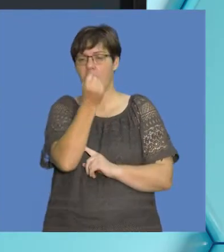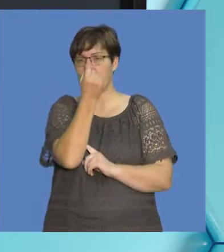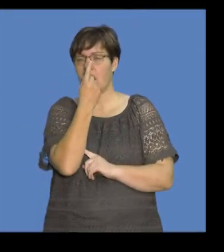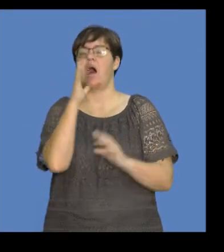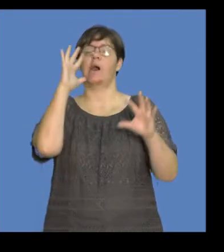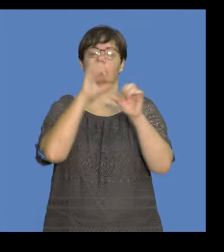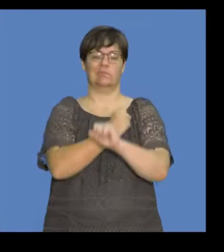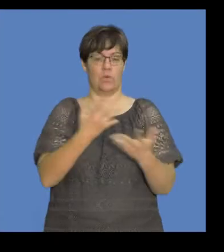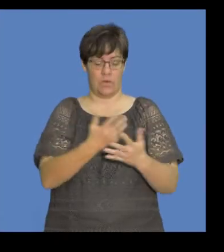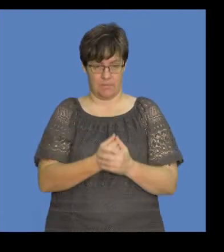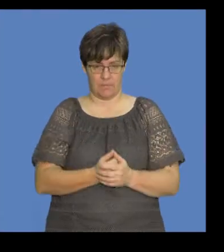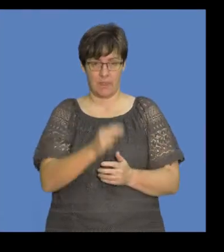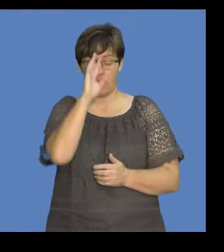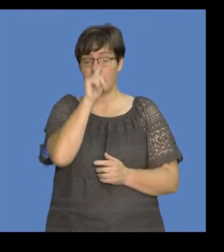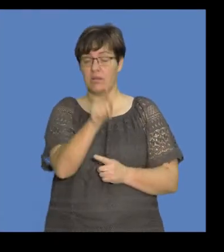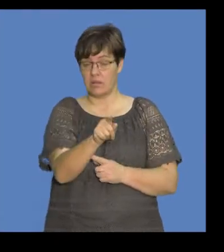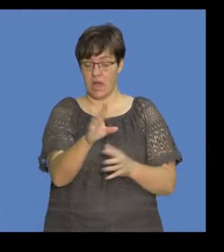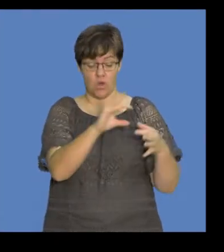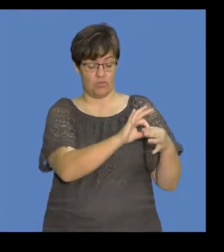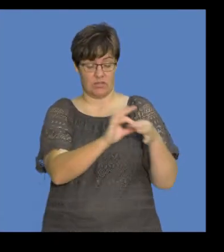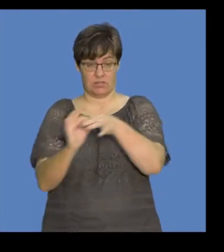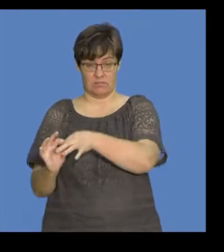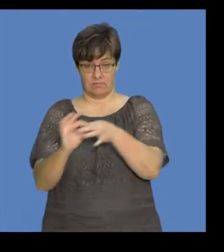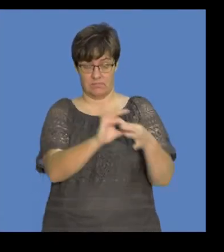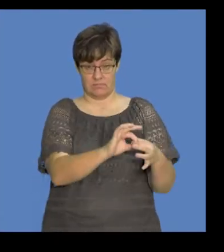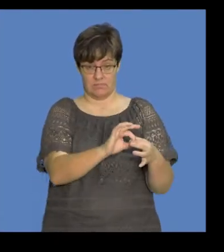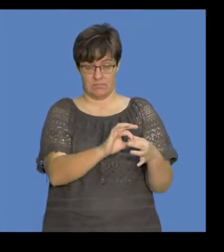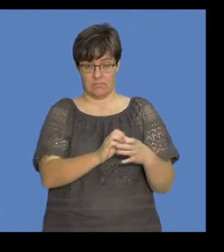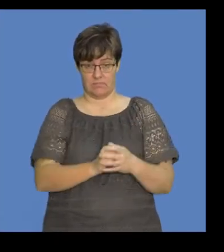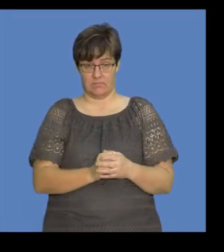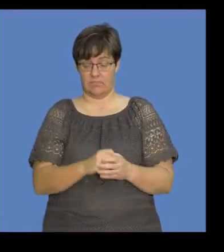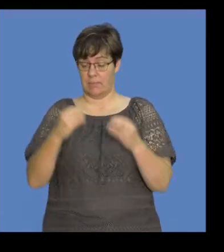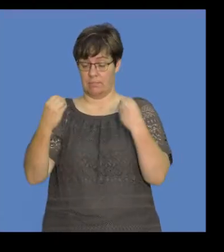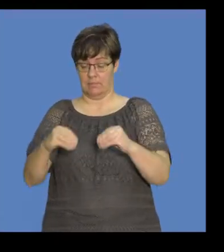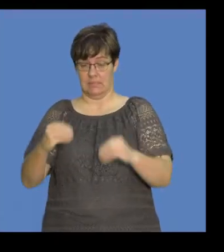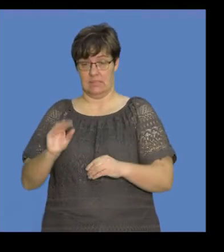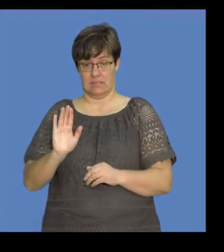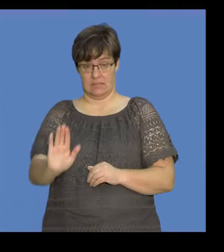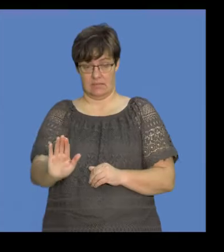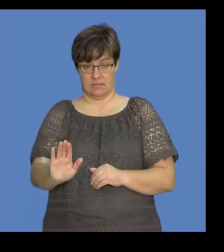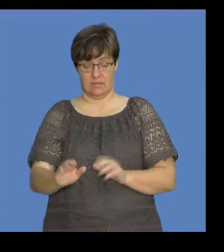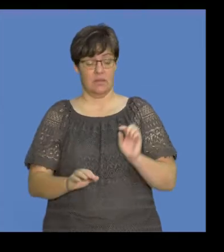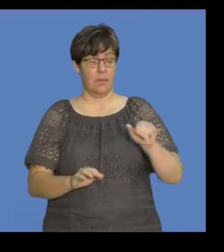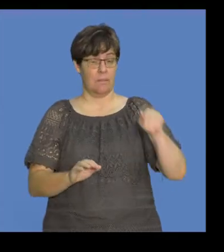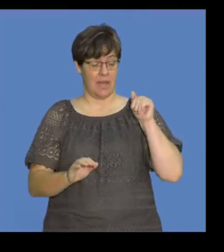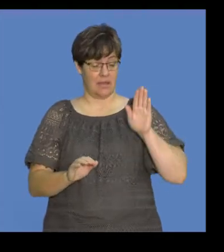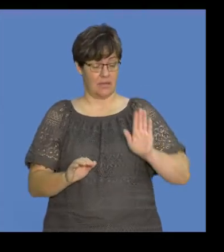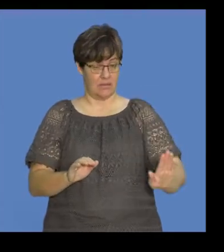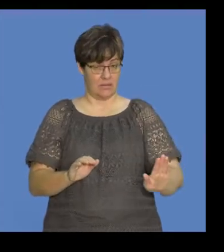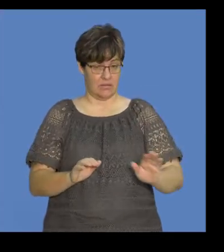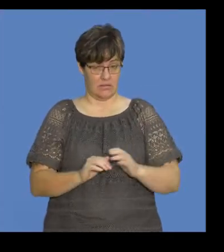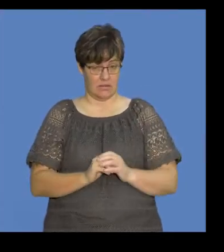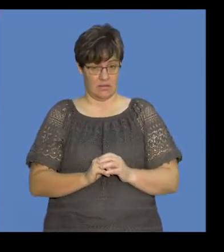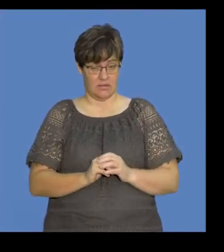are. Right, remember we said the relationship between a business and the bank,